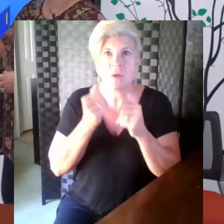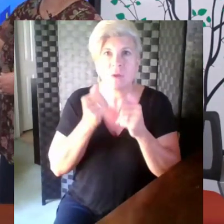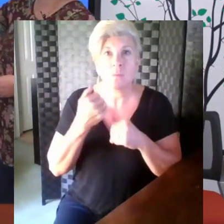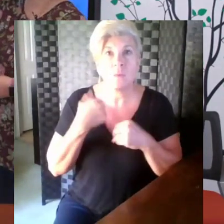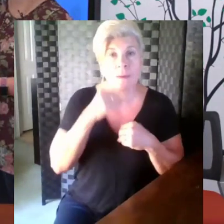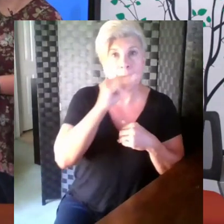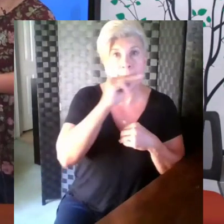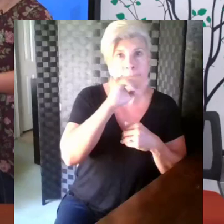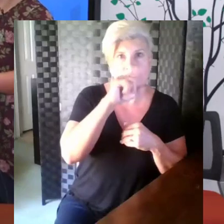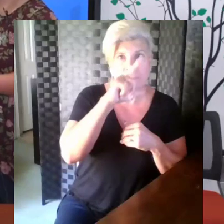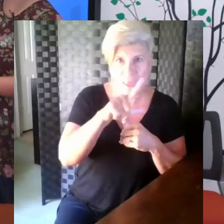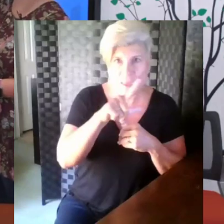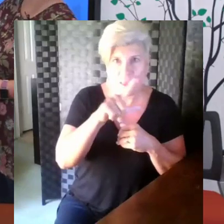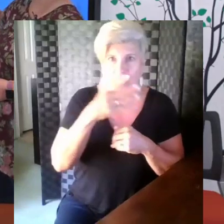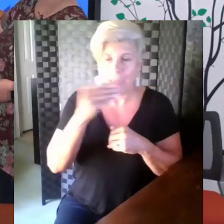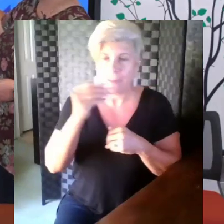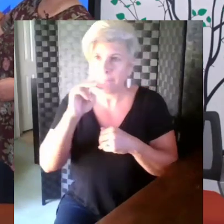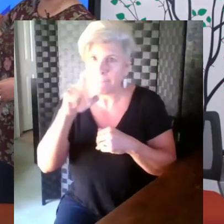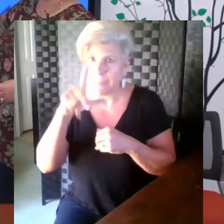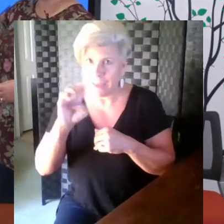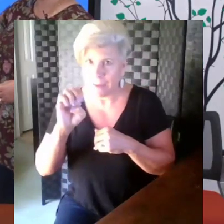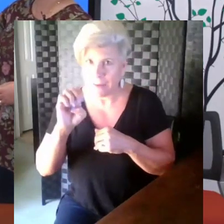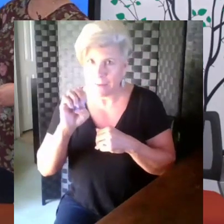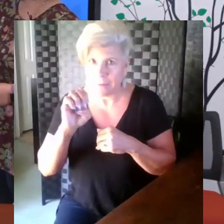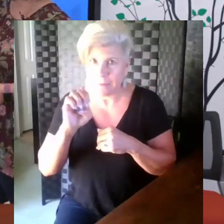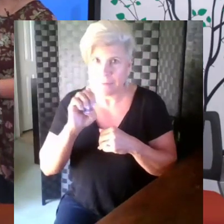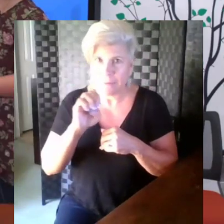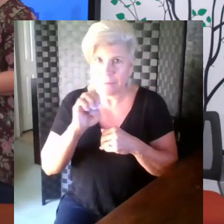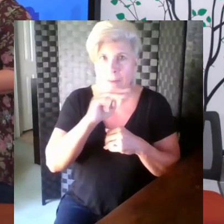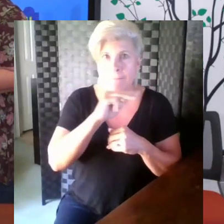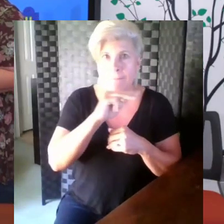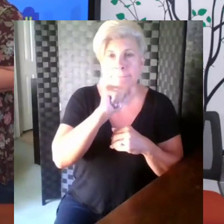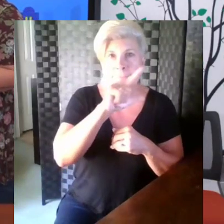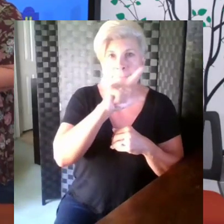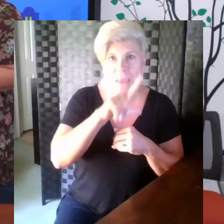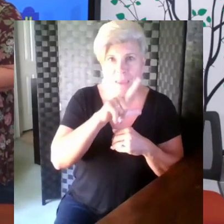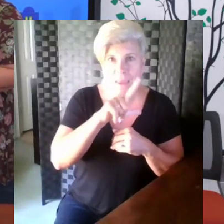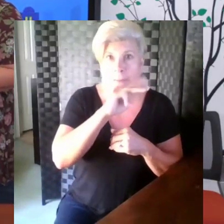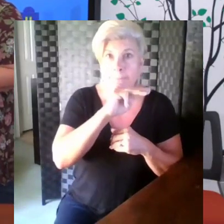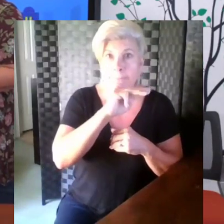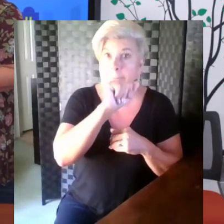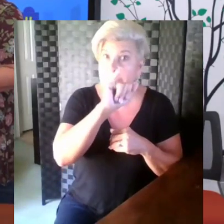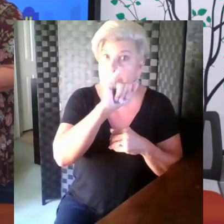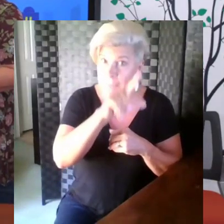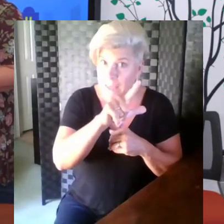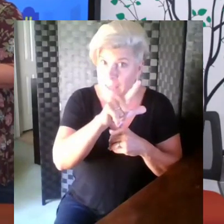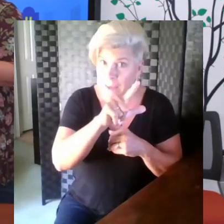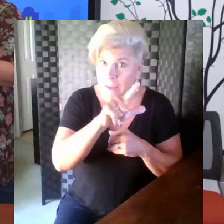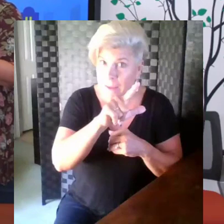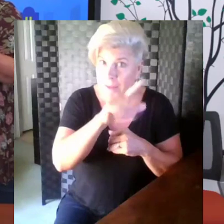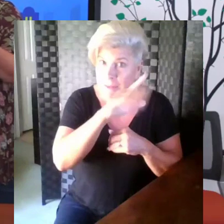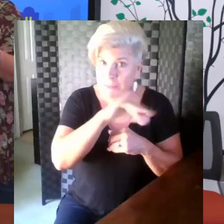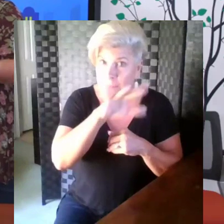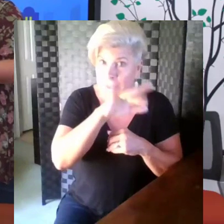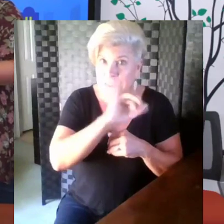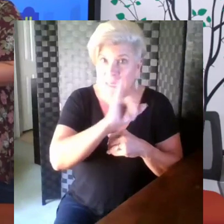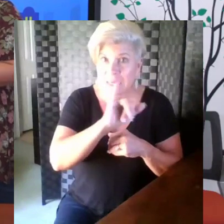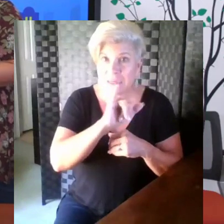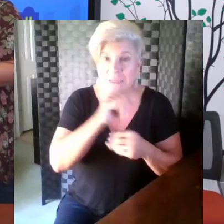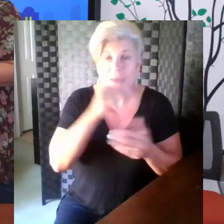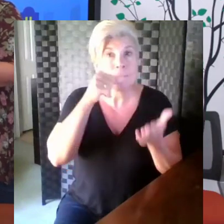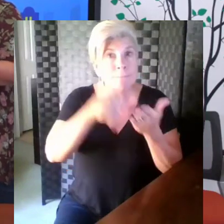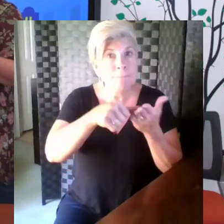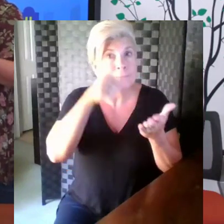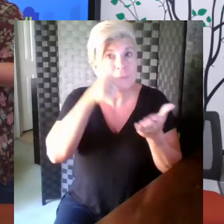We have the words male and male. This spelling of the word male is like what you receive